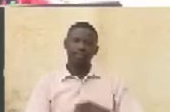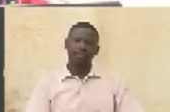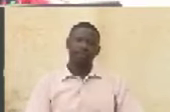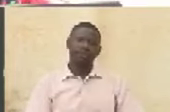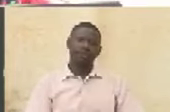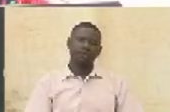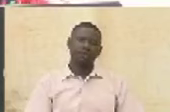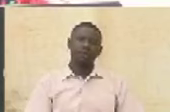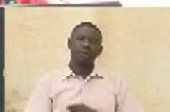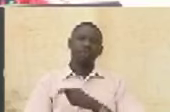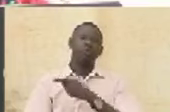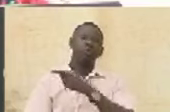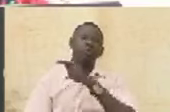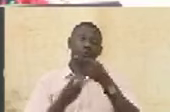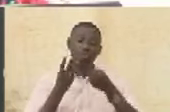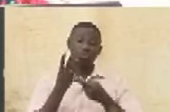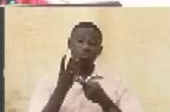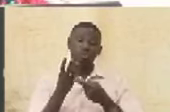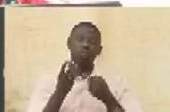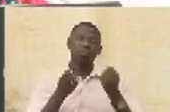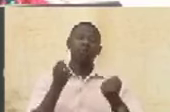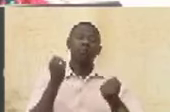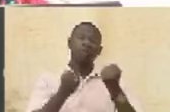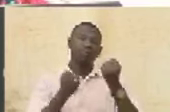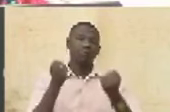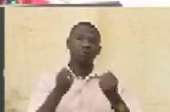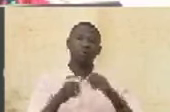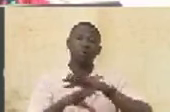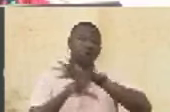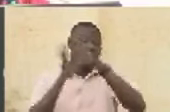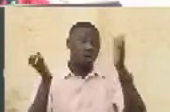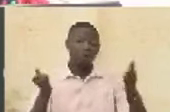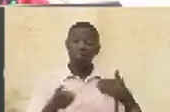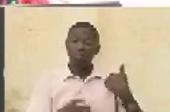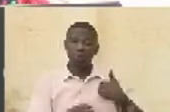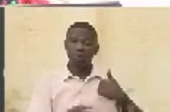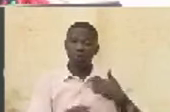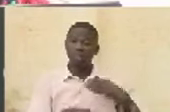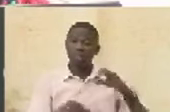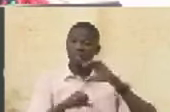Were those vehicles all filled up with people they captured from Sintet?